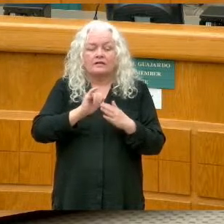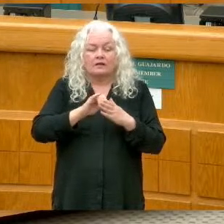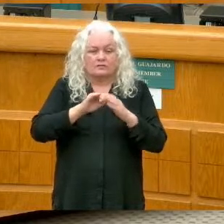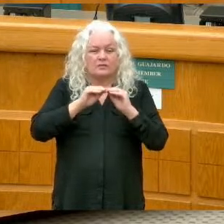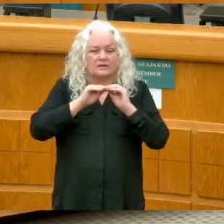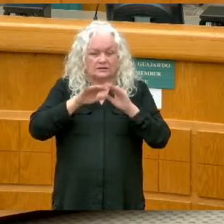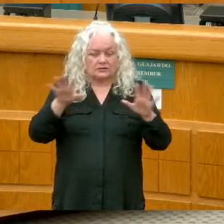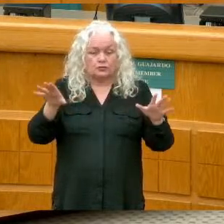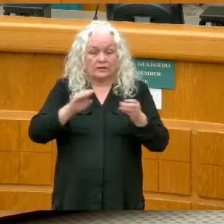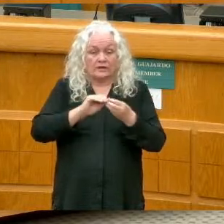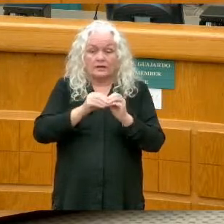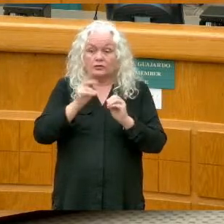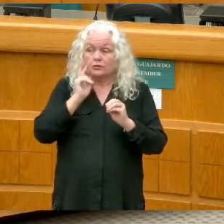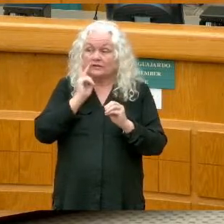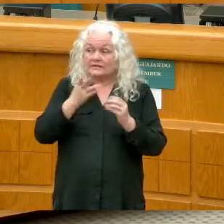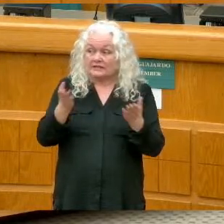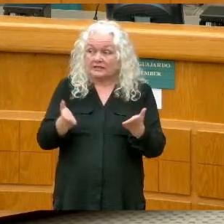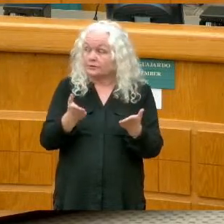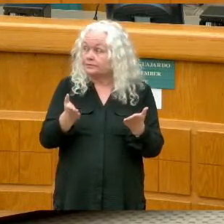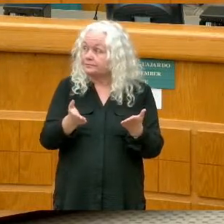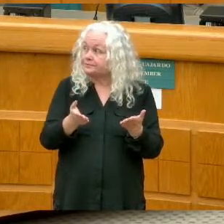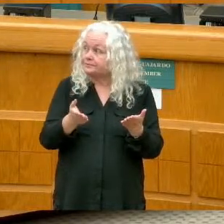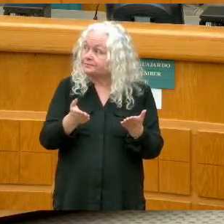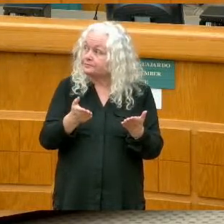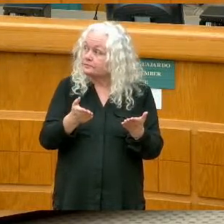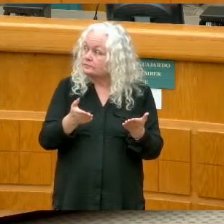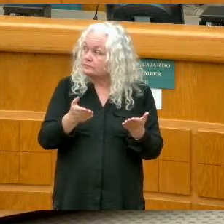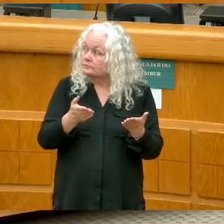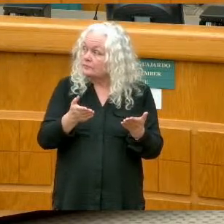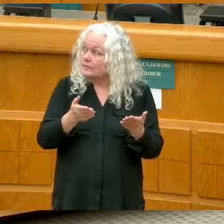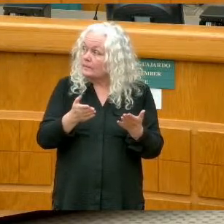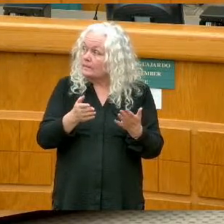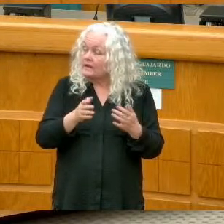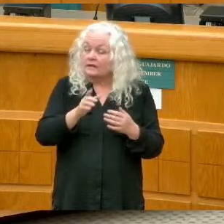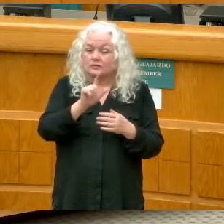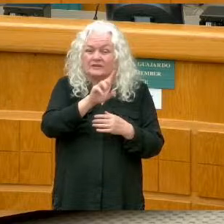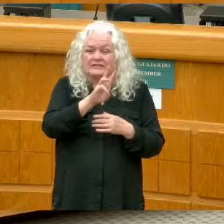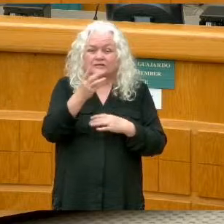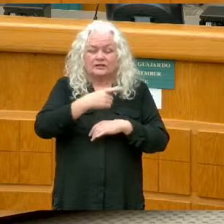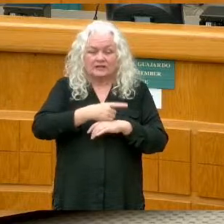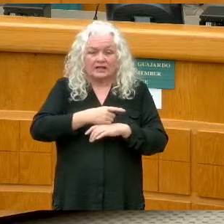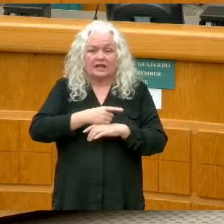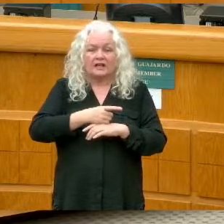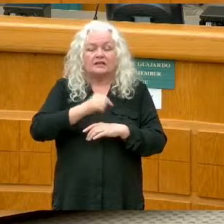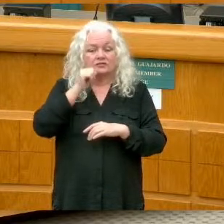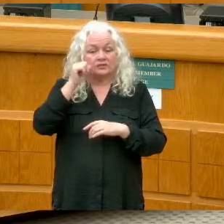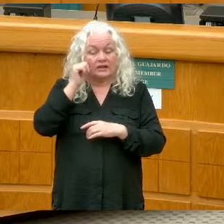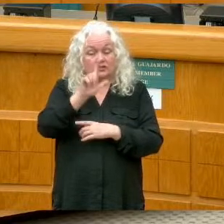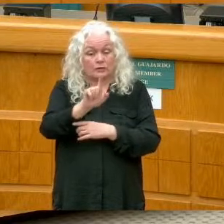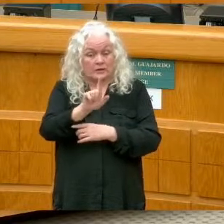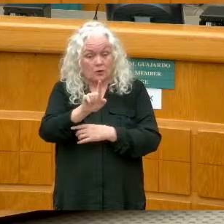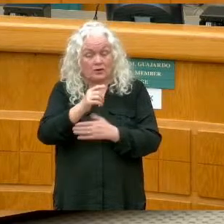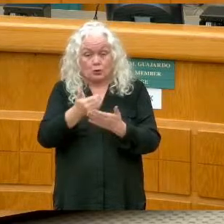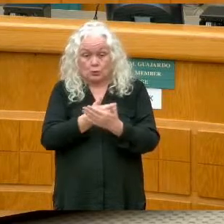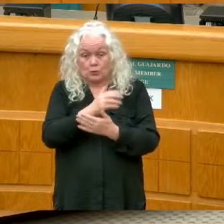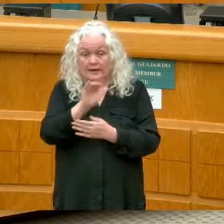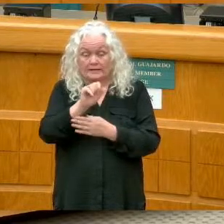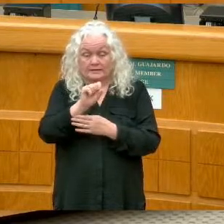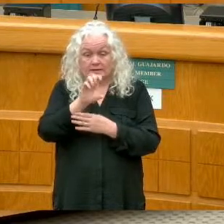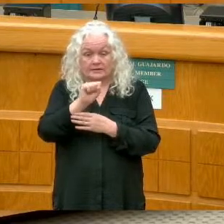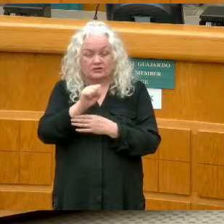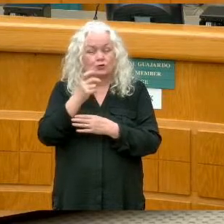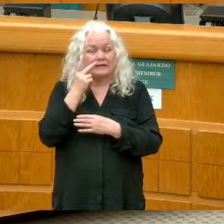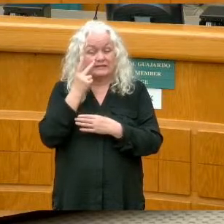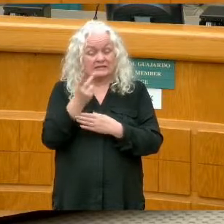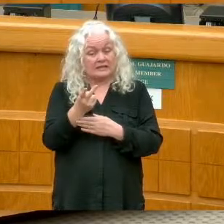distributed in these numbers that you can see here. So 26 for today. Yesterday there was 21 new cases. You